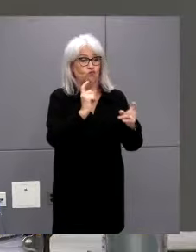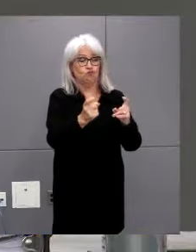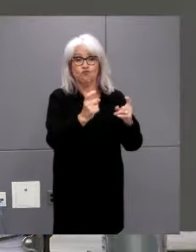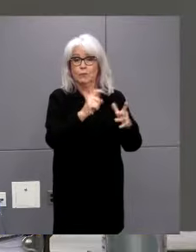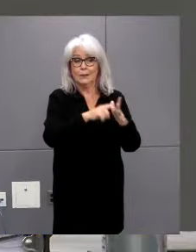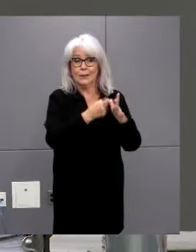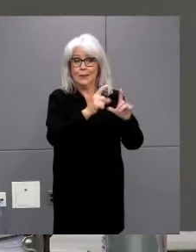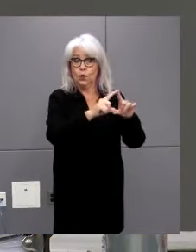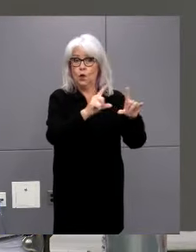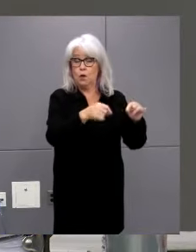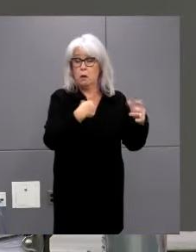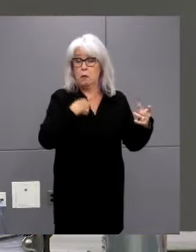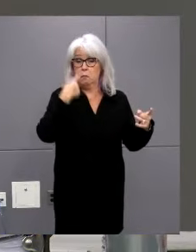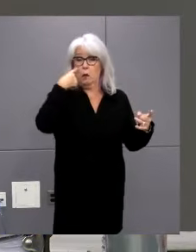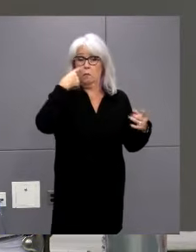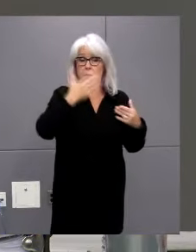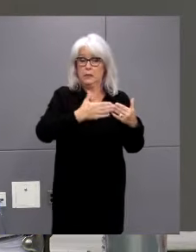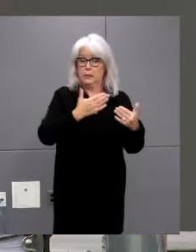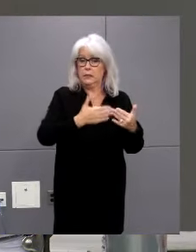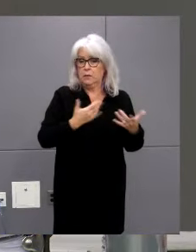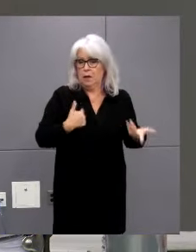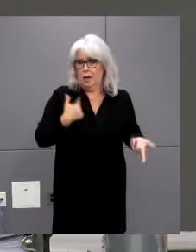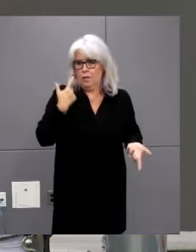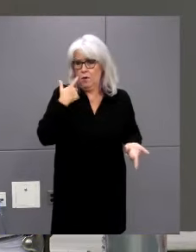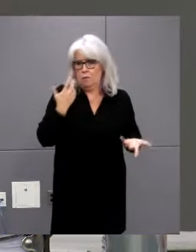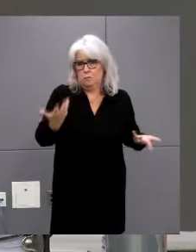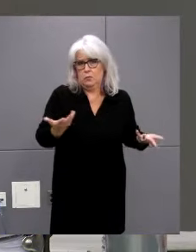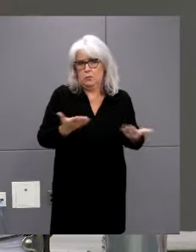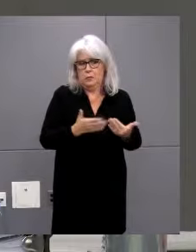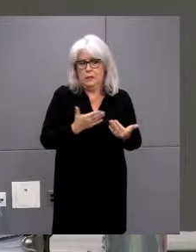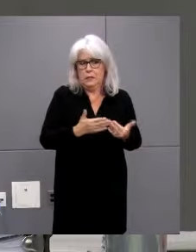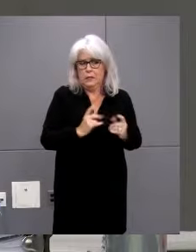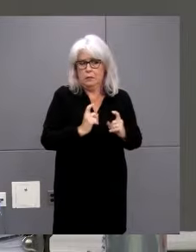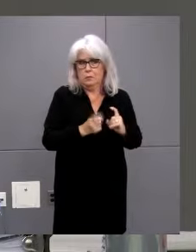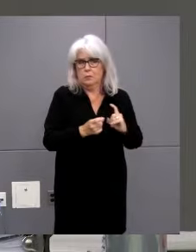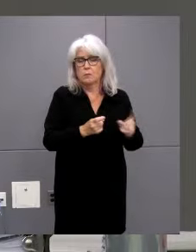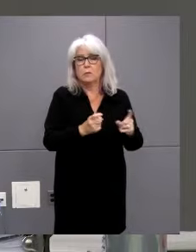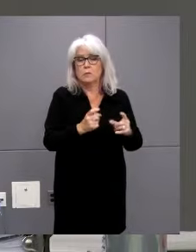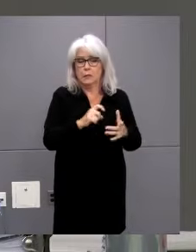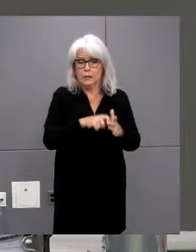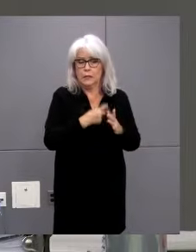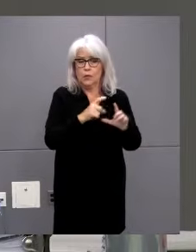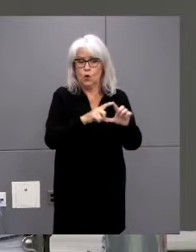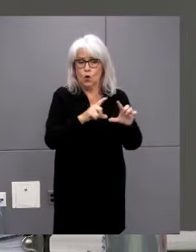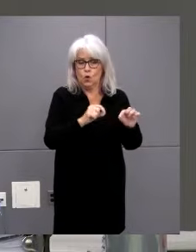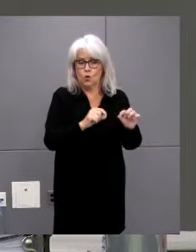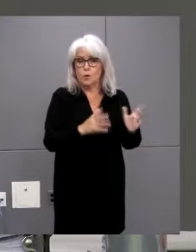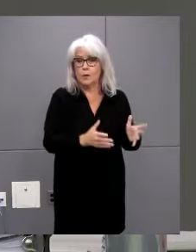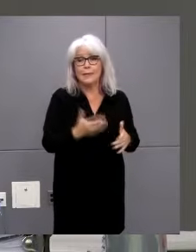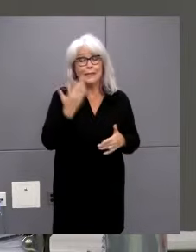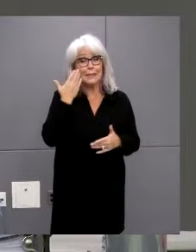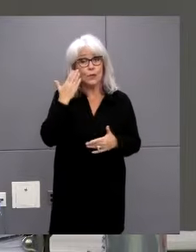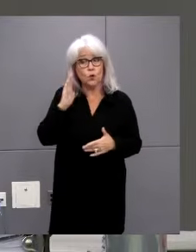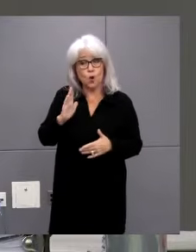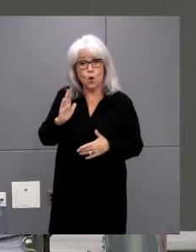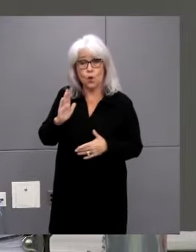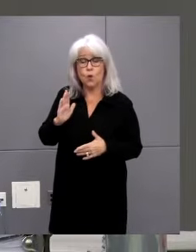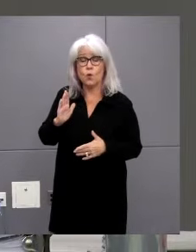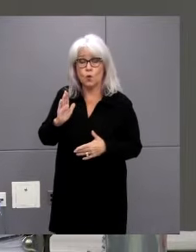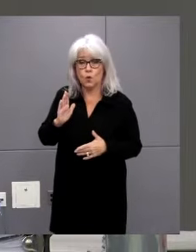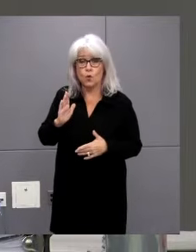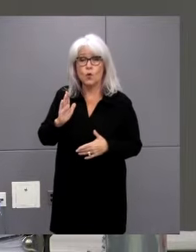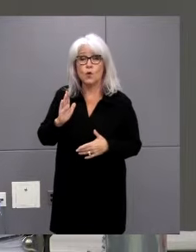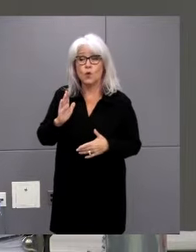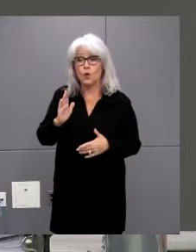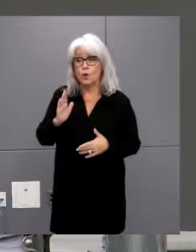with you on that. I thought we should get a key card also. That was before I was aware of what